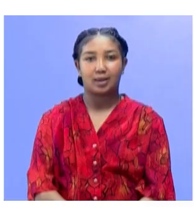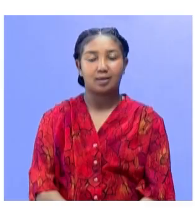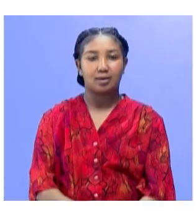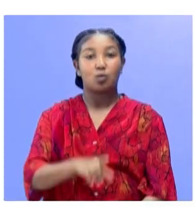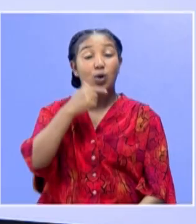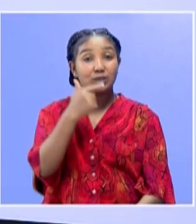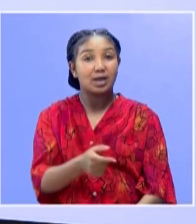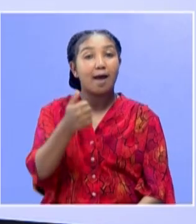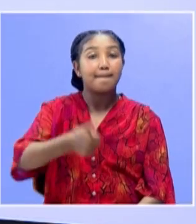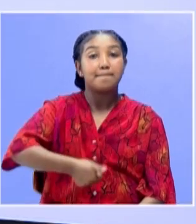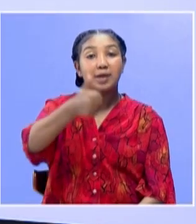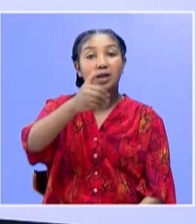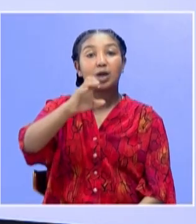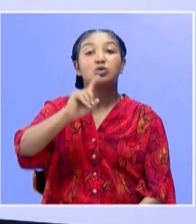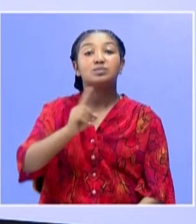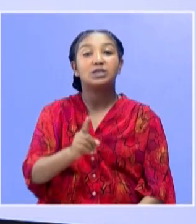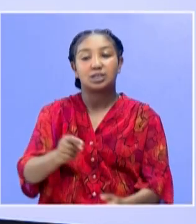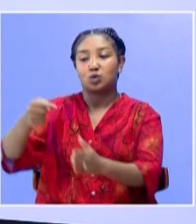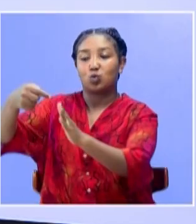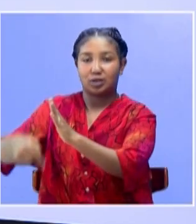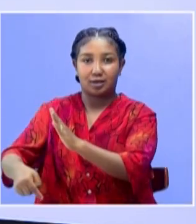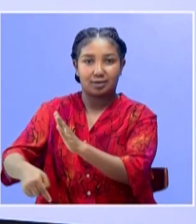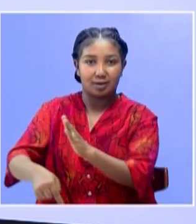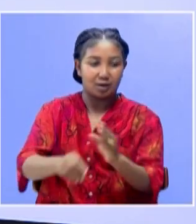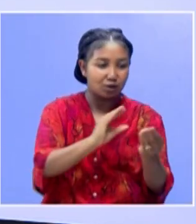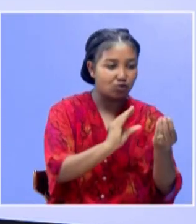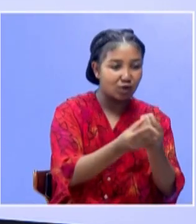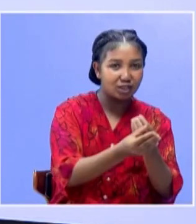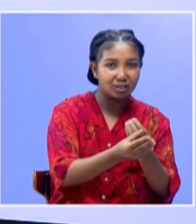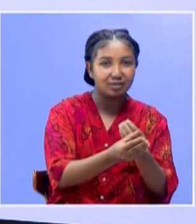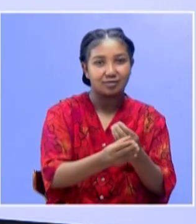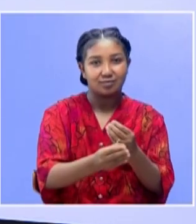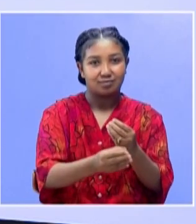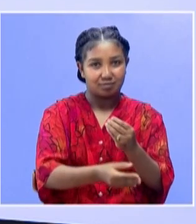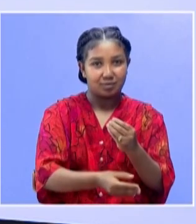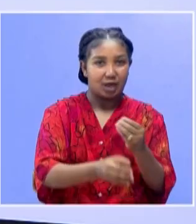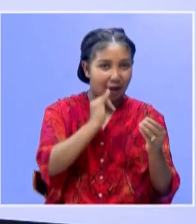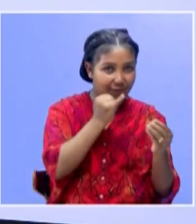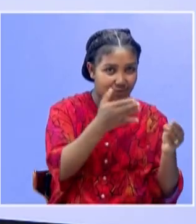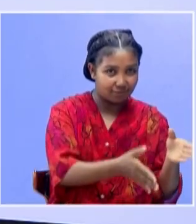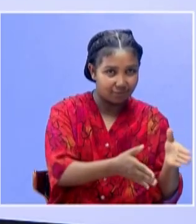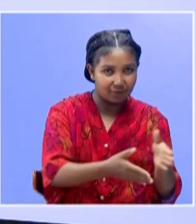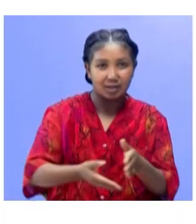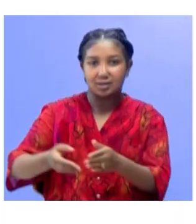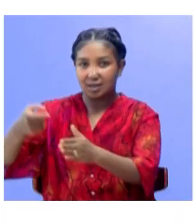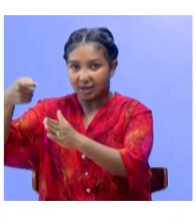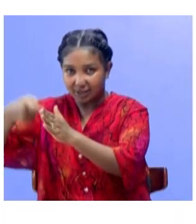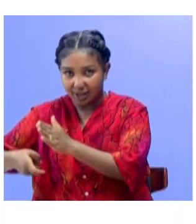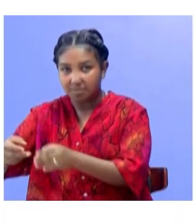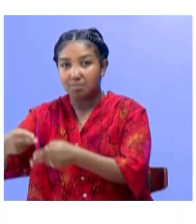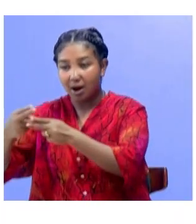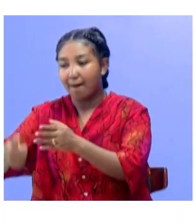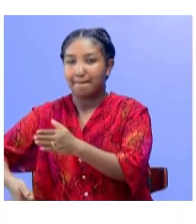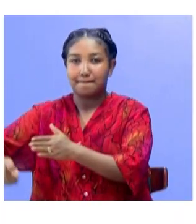When we say main clause, that is what? The consequence that follows what? The if clause, right? So this is